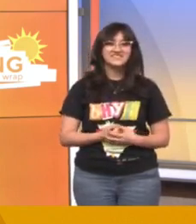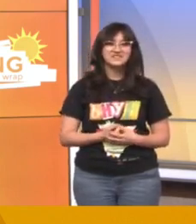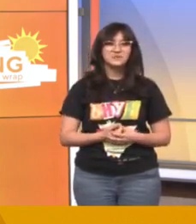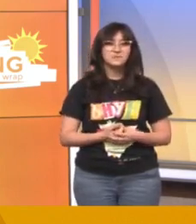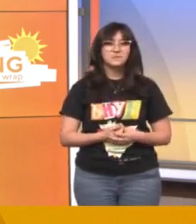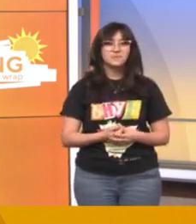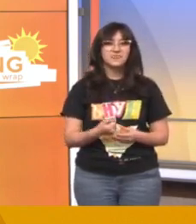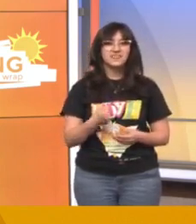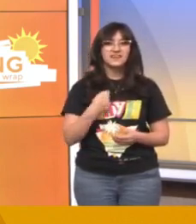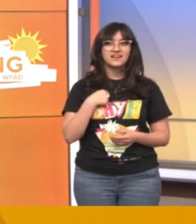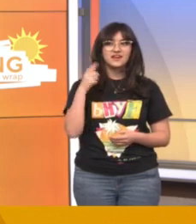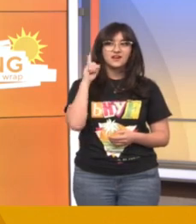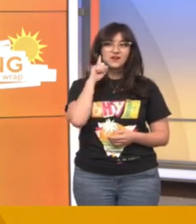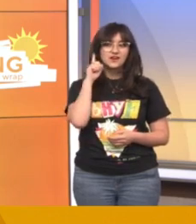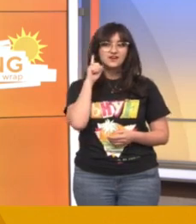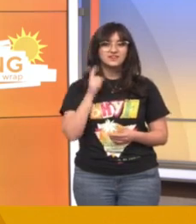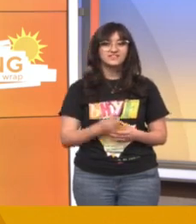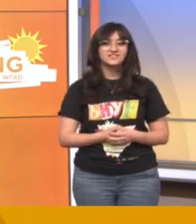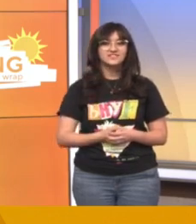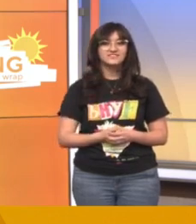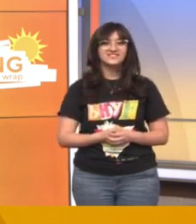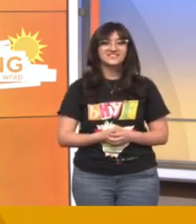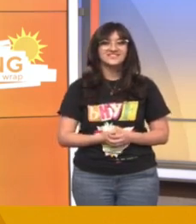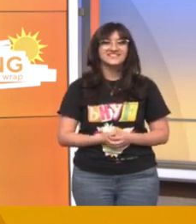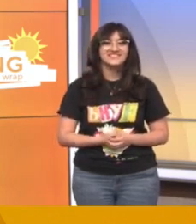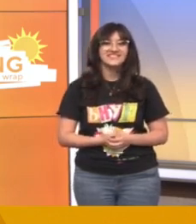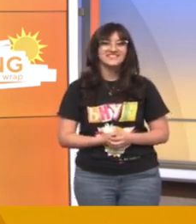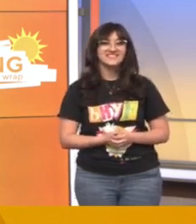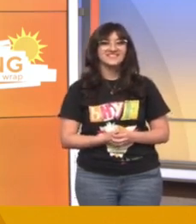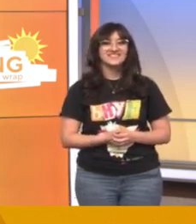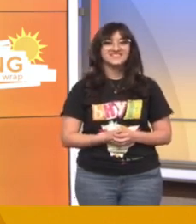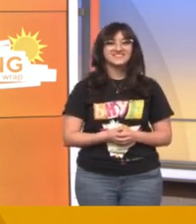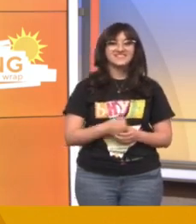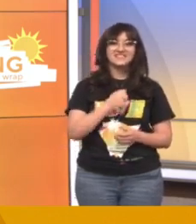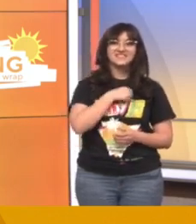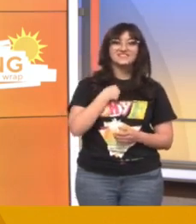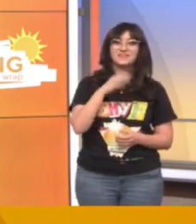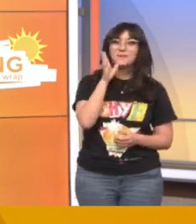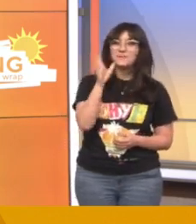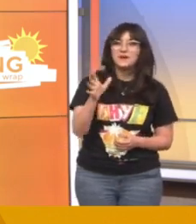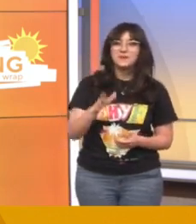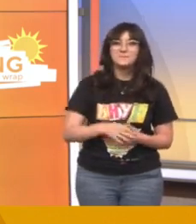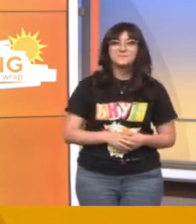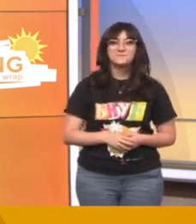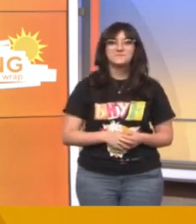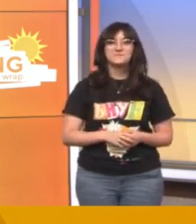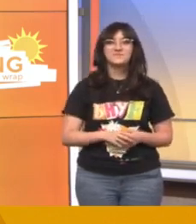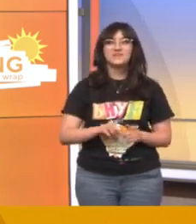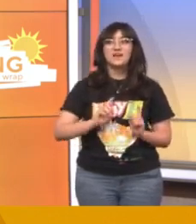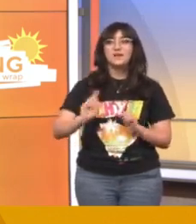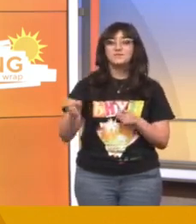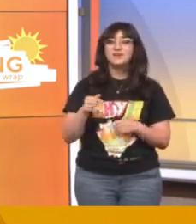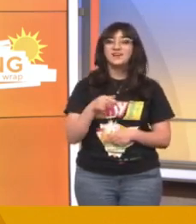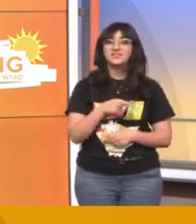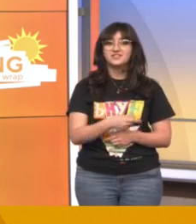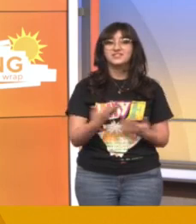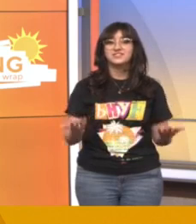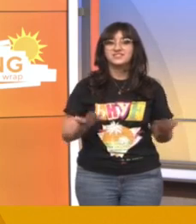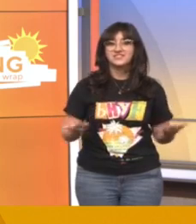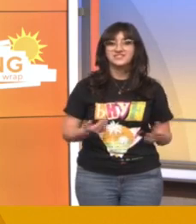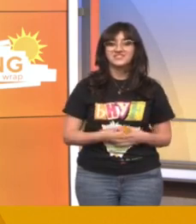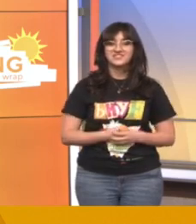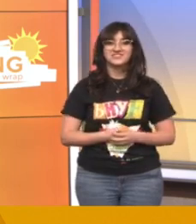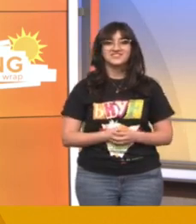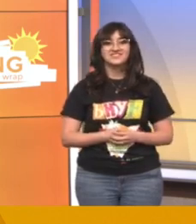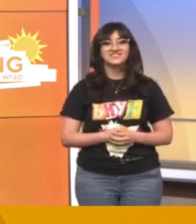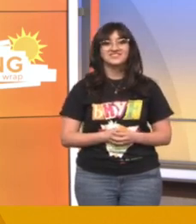were in town, and I was like, sorry guys, I gotta go. Sorry, today in-laws. for like 2 seconds. But she's here. You're here in the flesh. know. I'm Thank you. Kalina. It's so